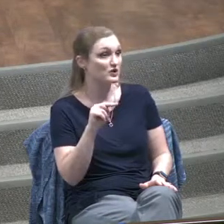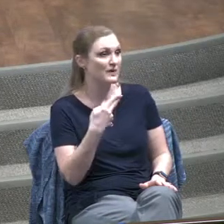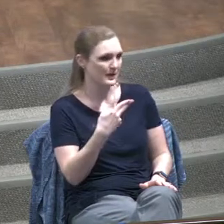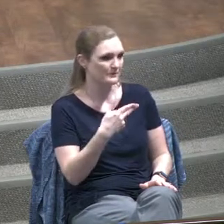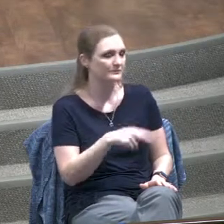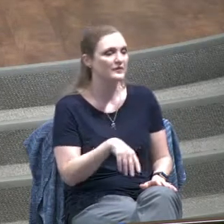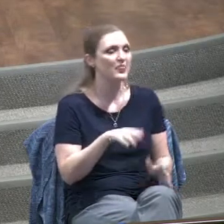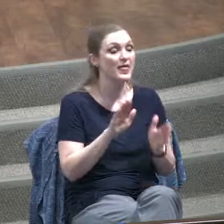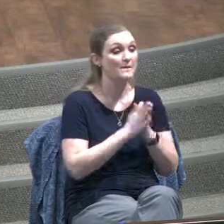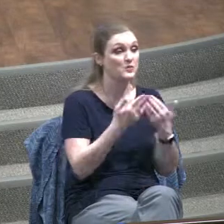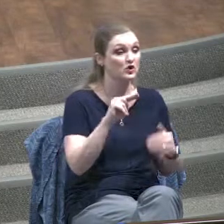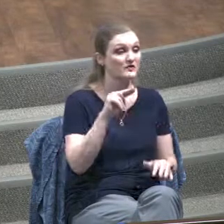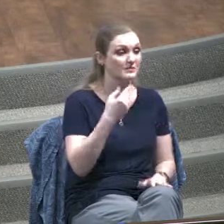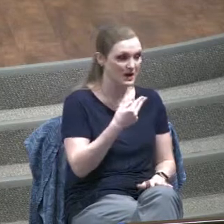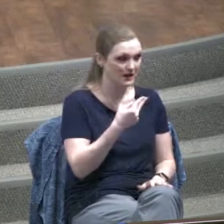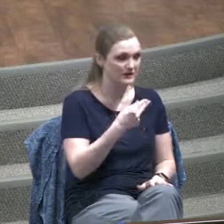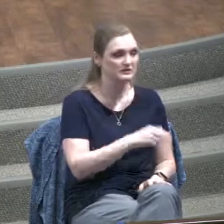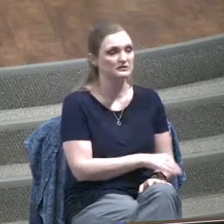of Nehemiah